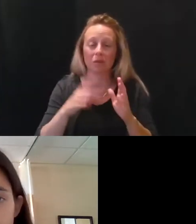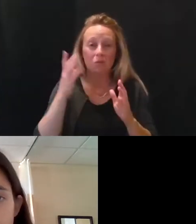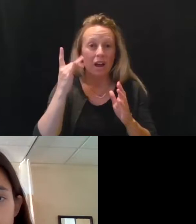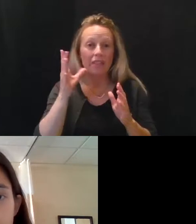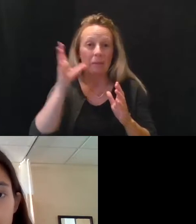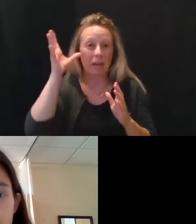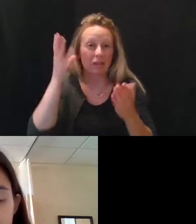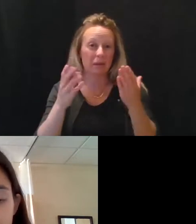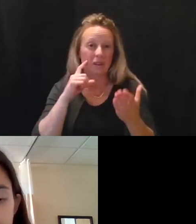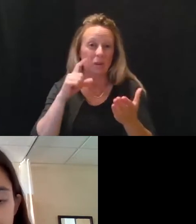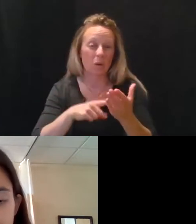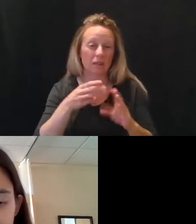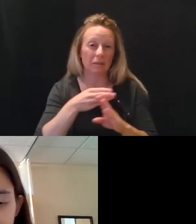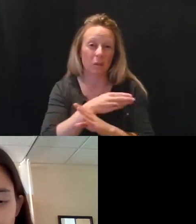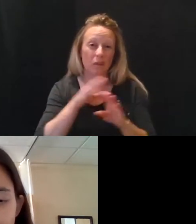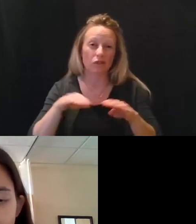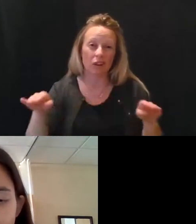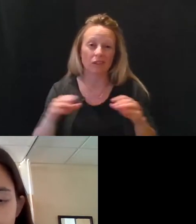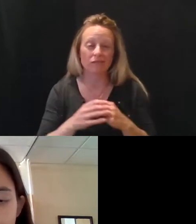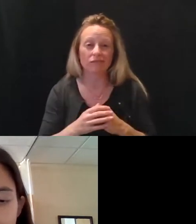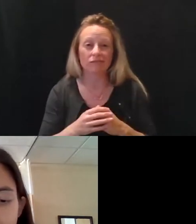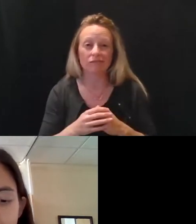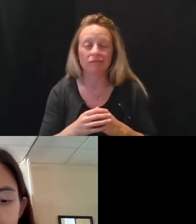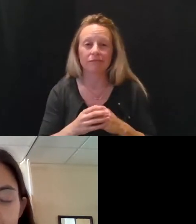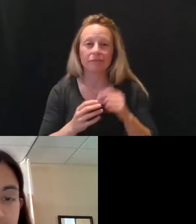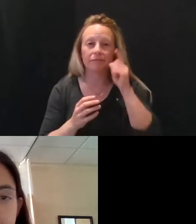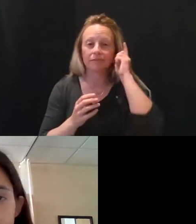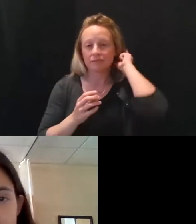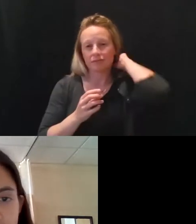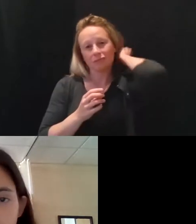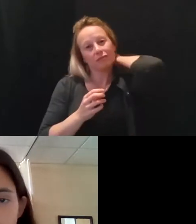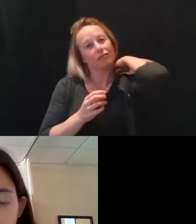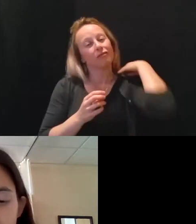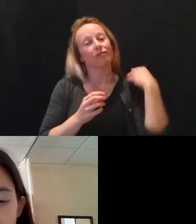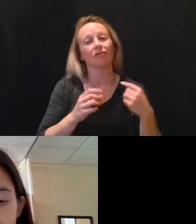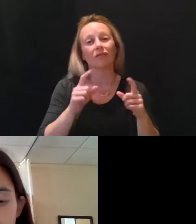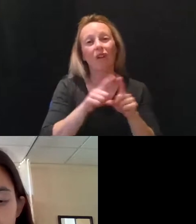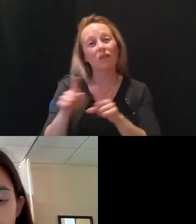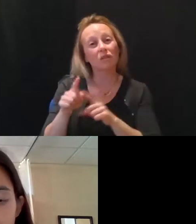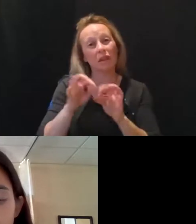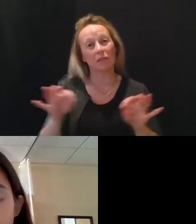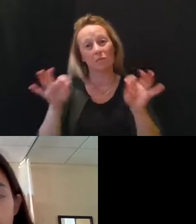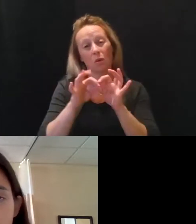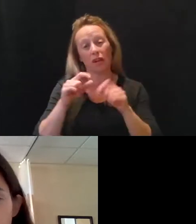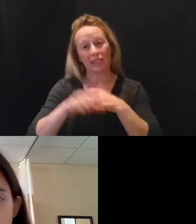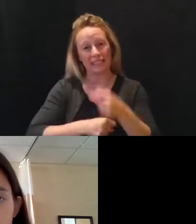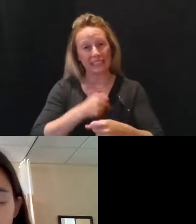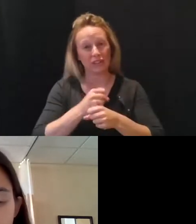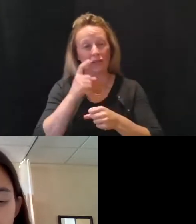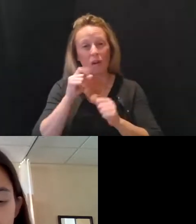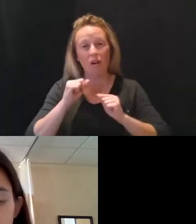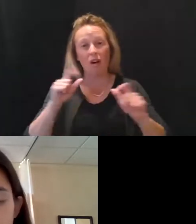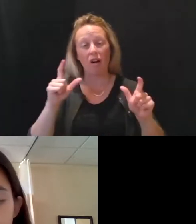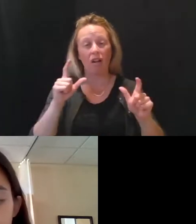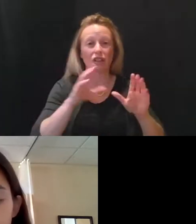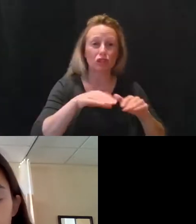notice those things before the child does. And it's extremely important this year for everyone, both children and